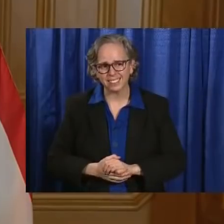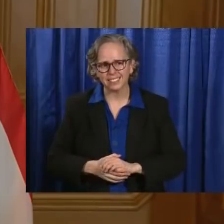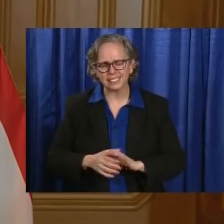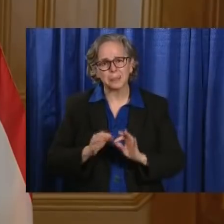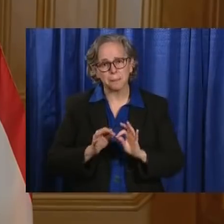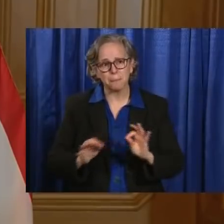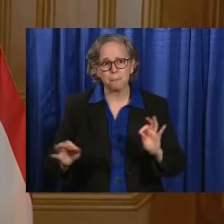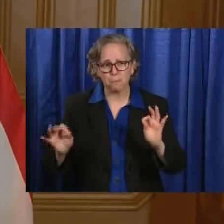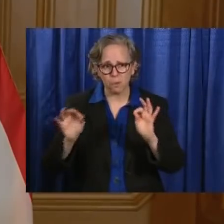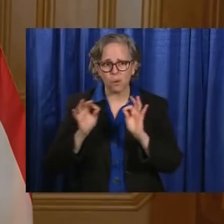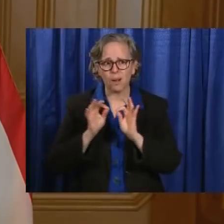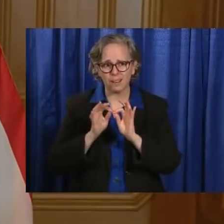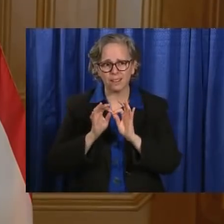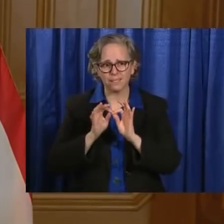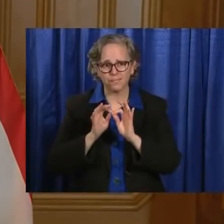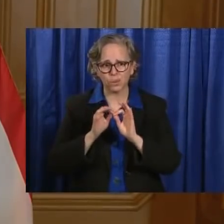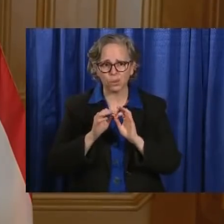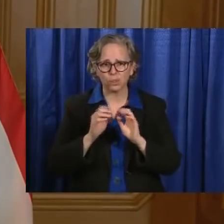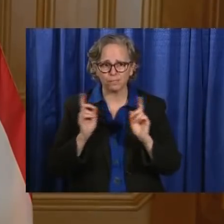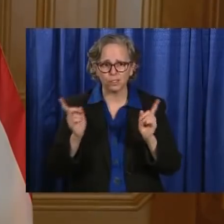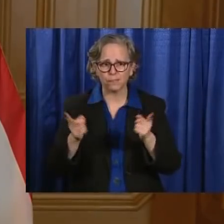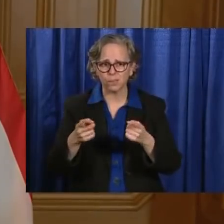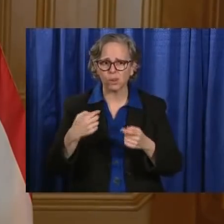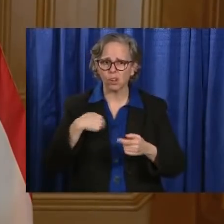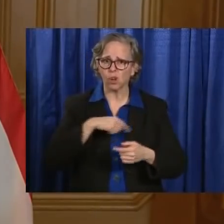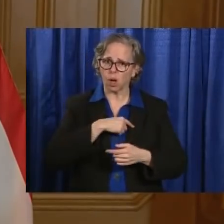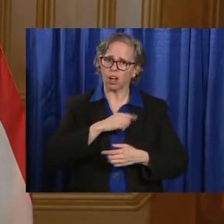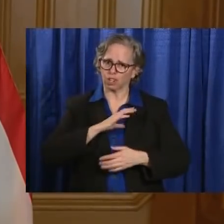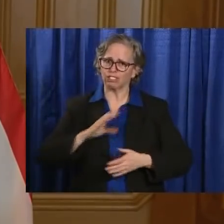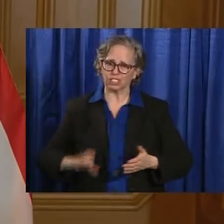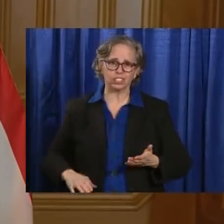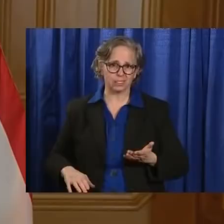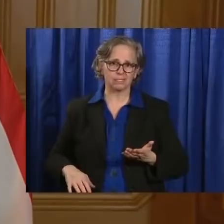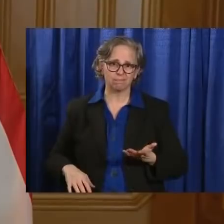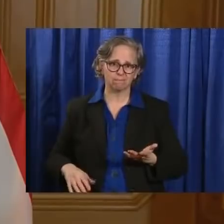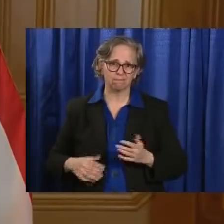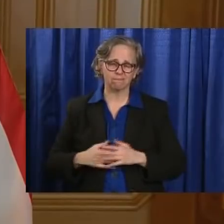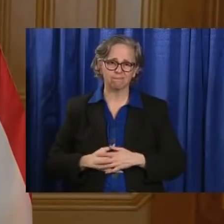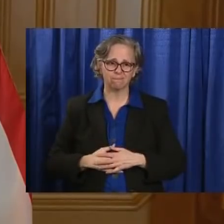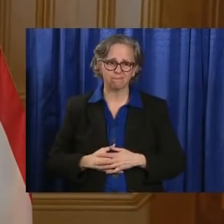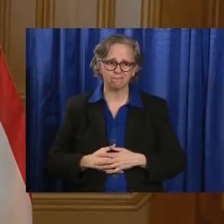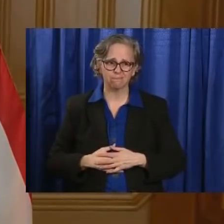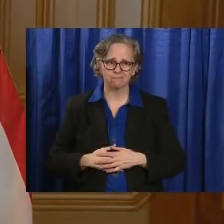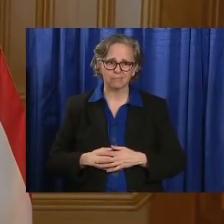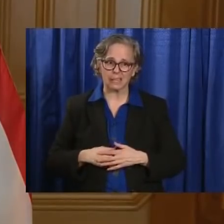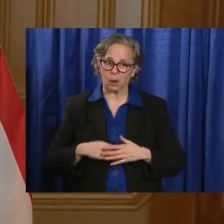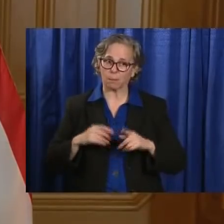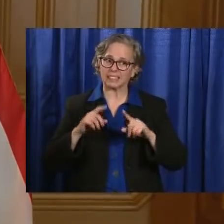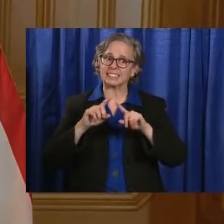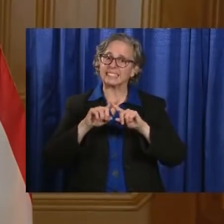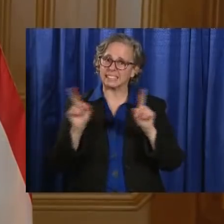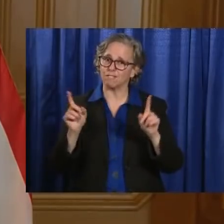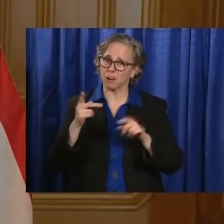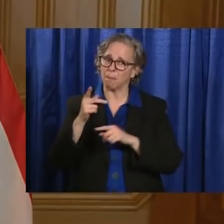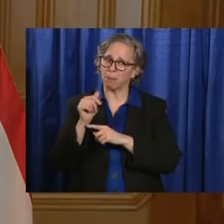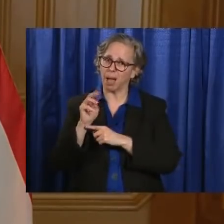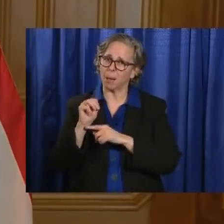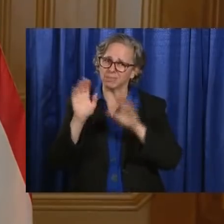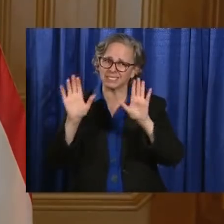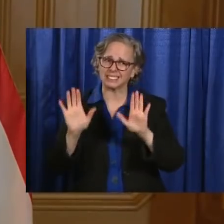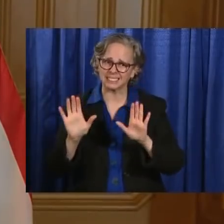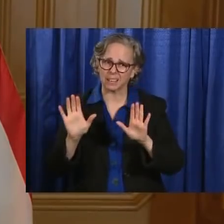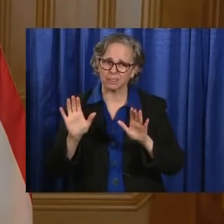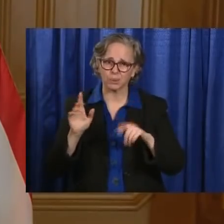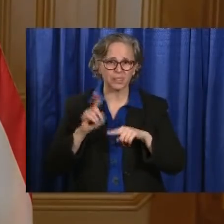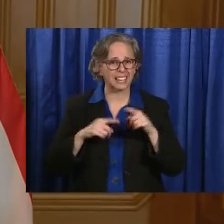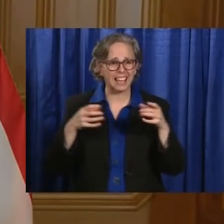important to those of us who are Christian. And it's going to be a different Palm Sunday. We're not going to be gathering in our